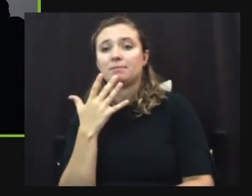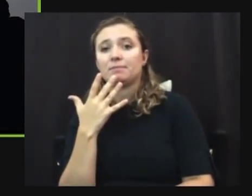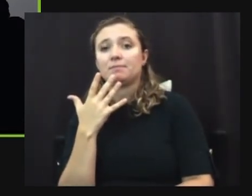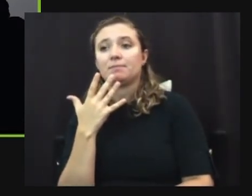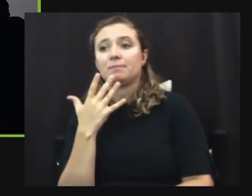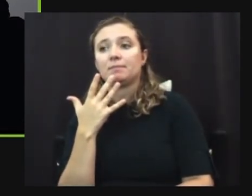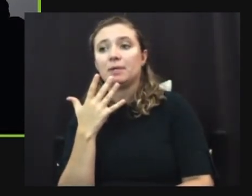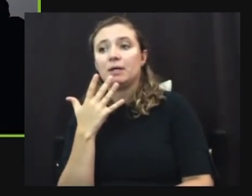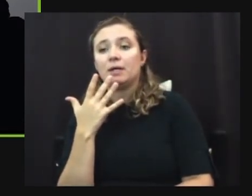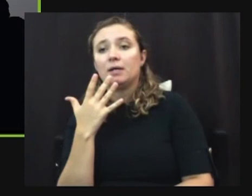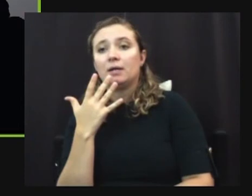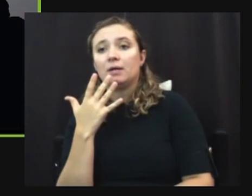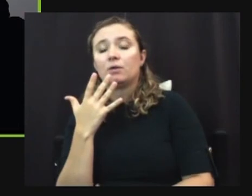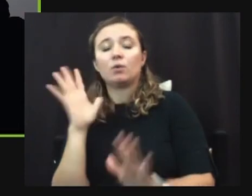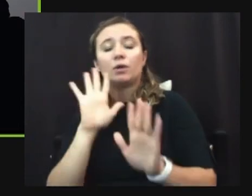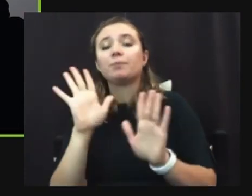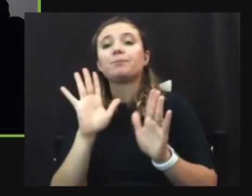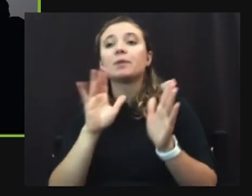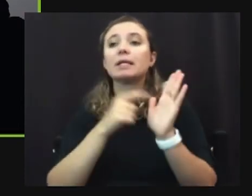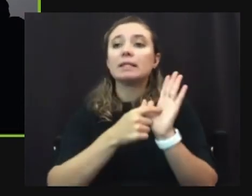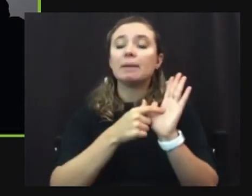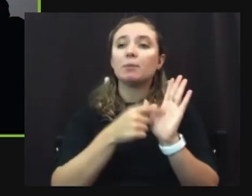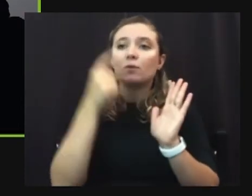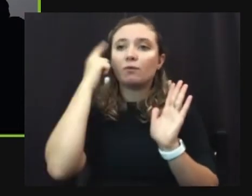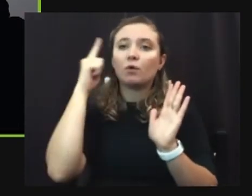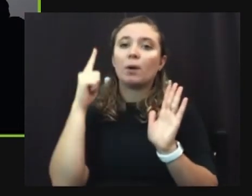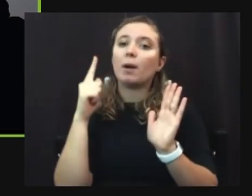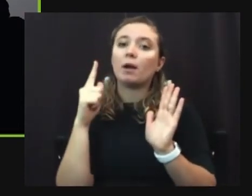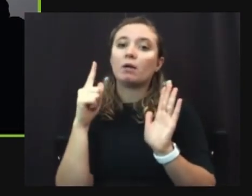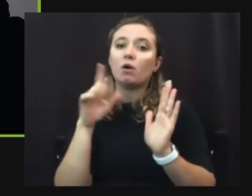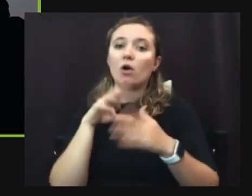right? You become a lot more,